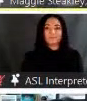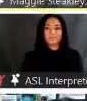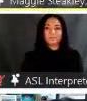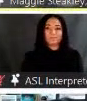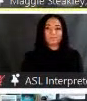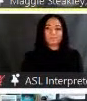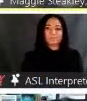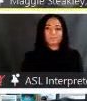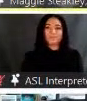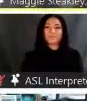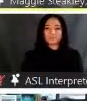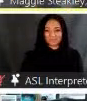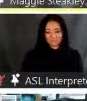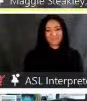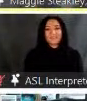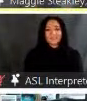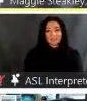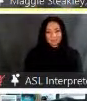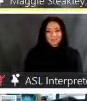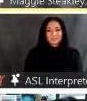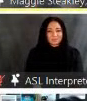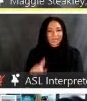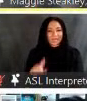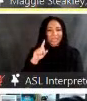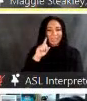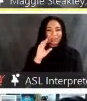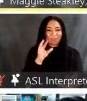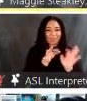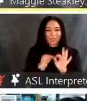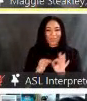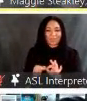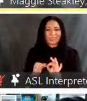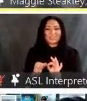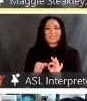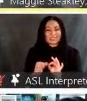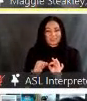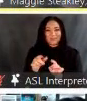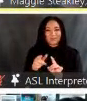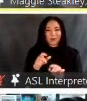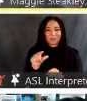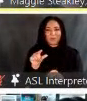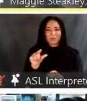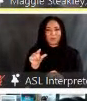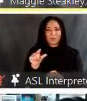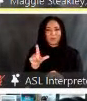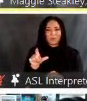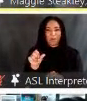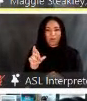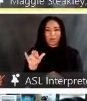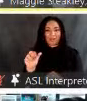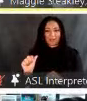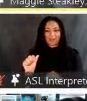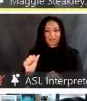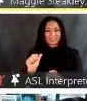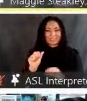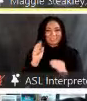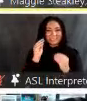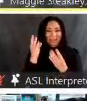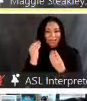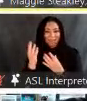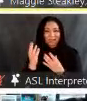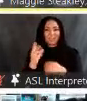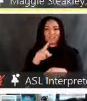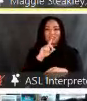Thanks, Samantha. And I hear you picking up on a thread that I heard Gloria raise, which is around data and how a child-centered